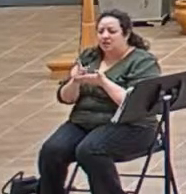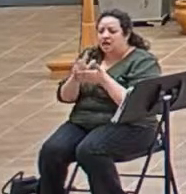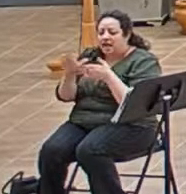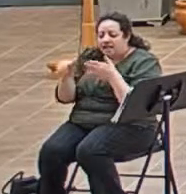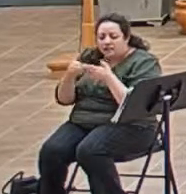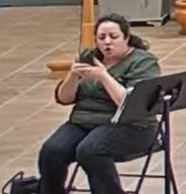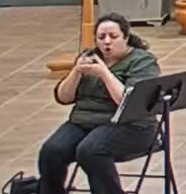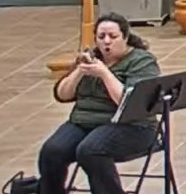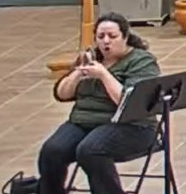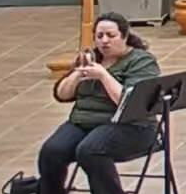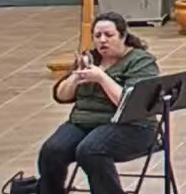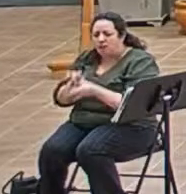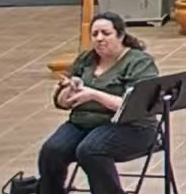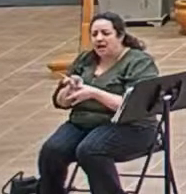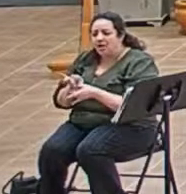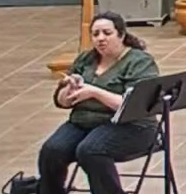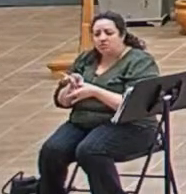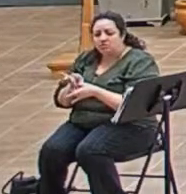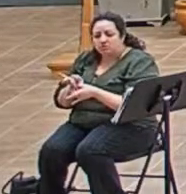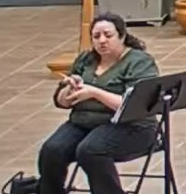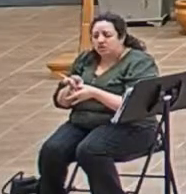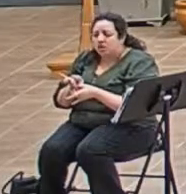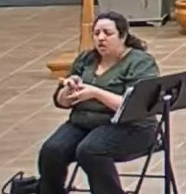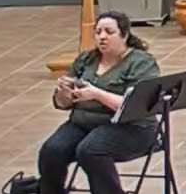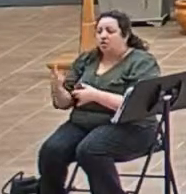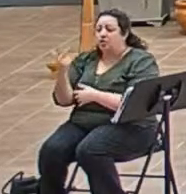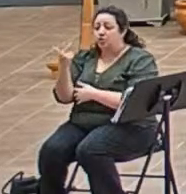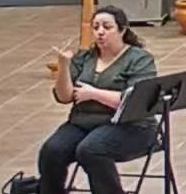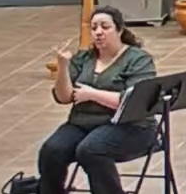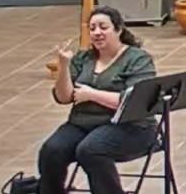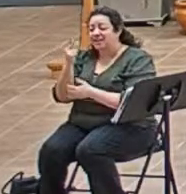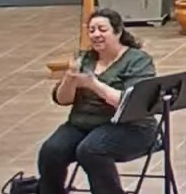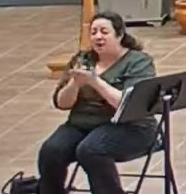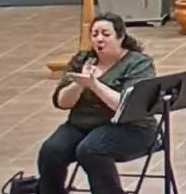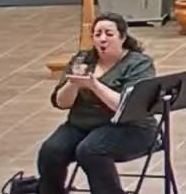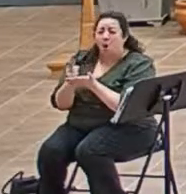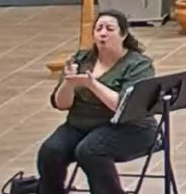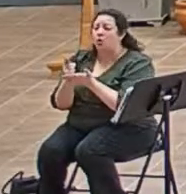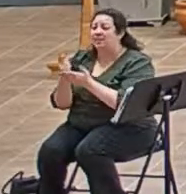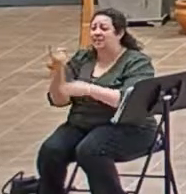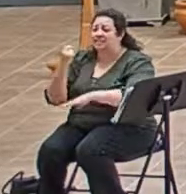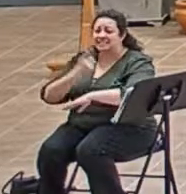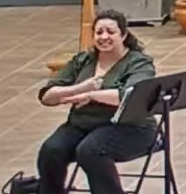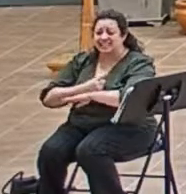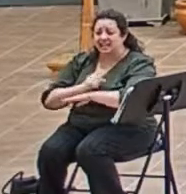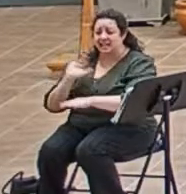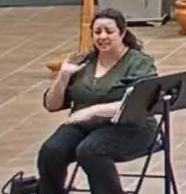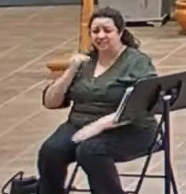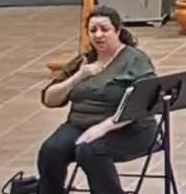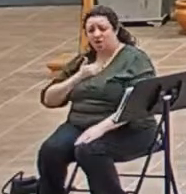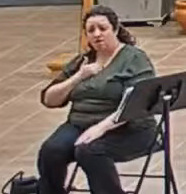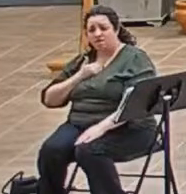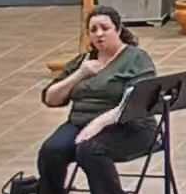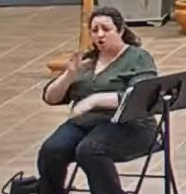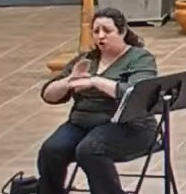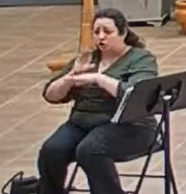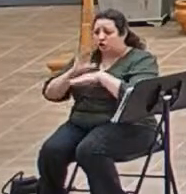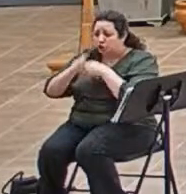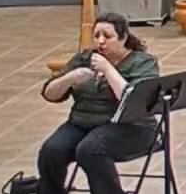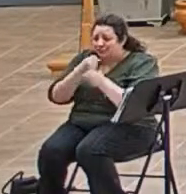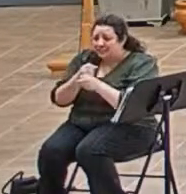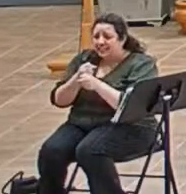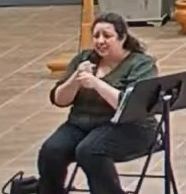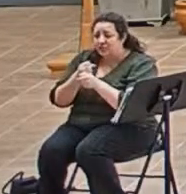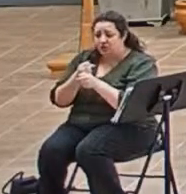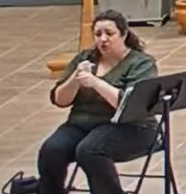Triduum, the 3 holiest days of a liturgical year, higher than Christ's